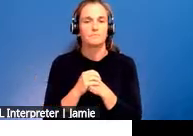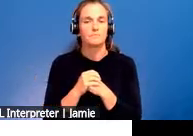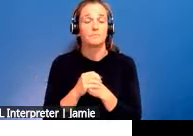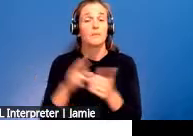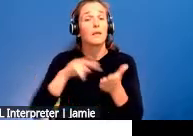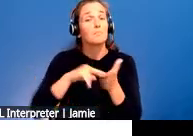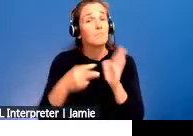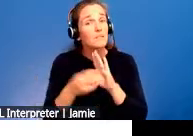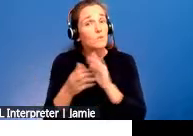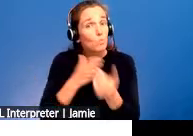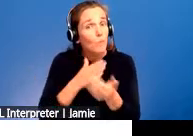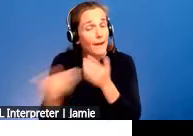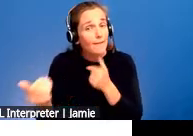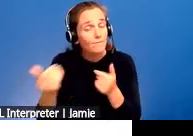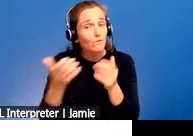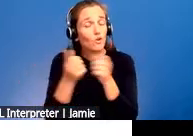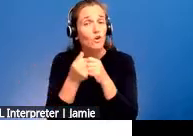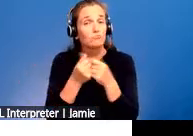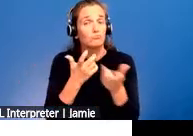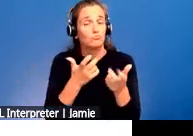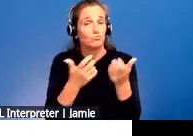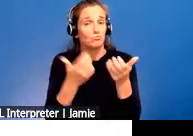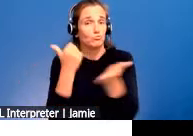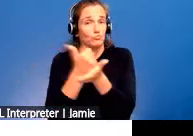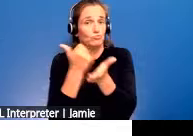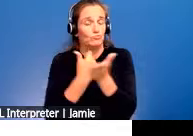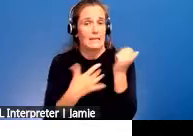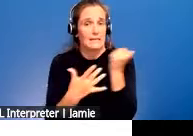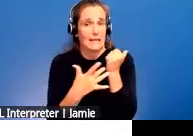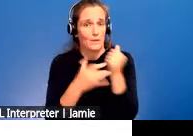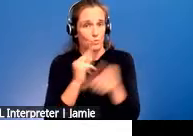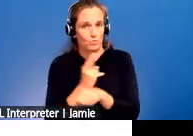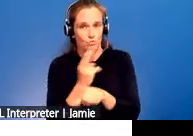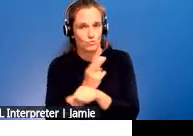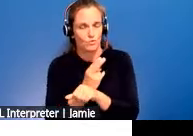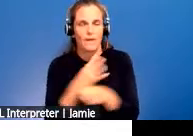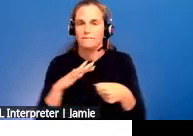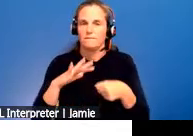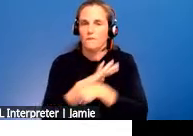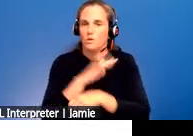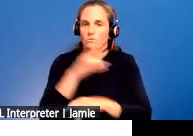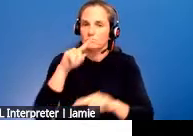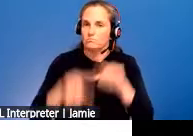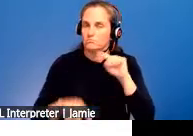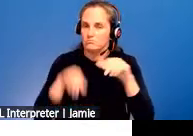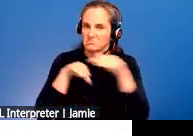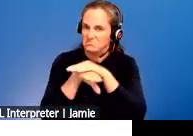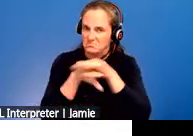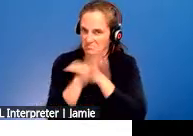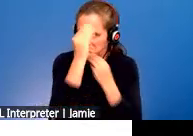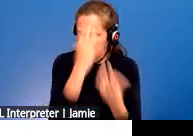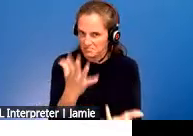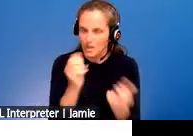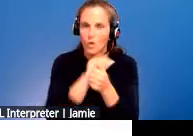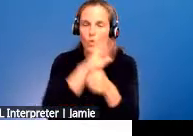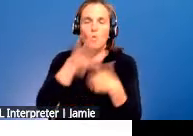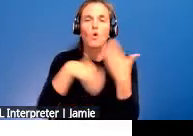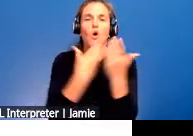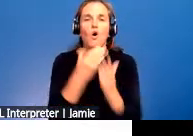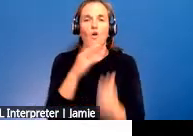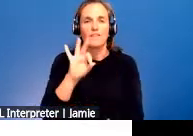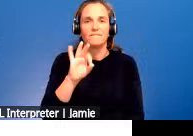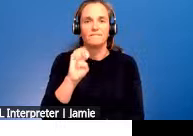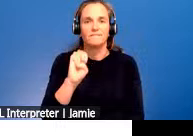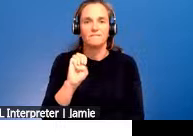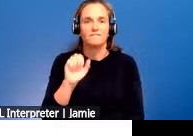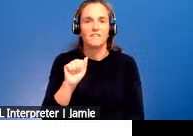assistive technology they were using, they were unable to fully access the information or all of the features of that specific digital